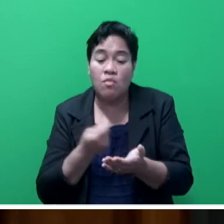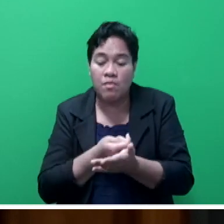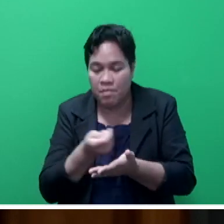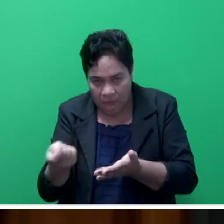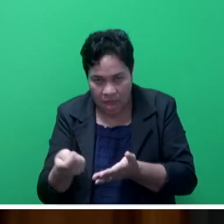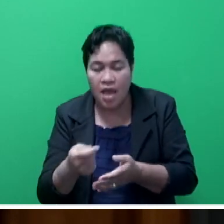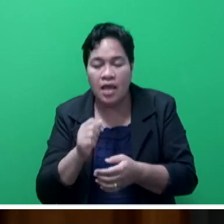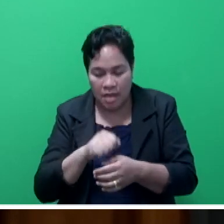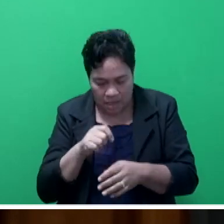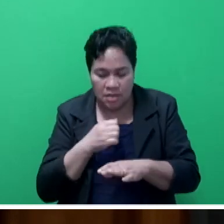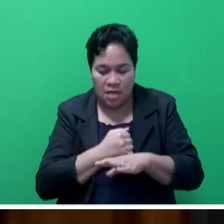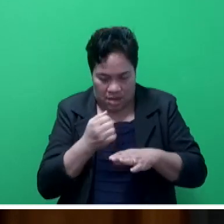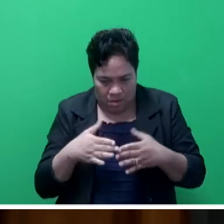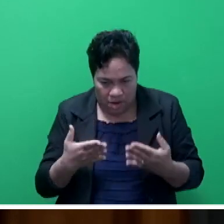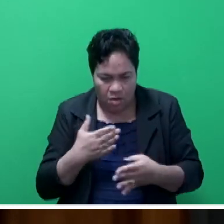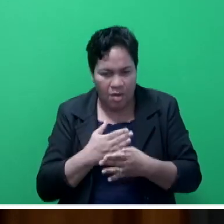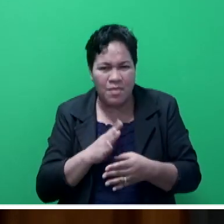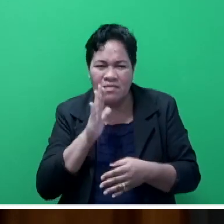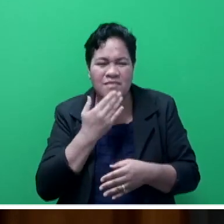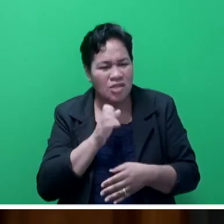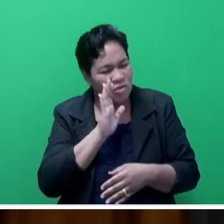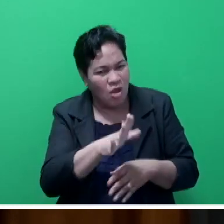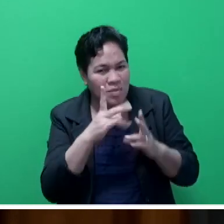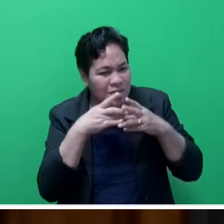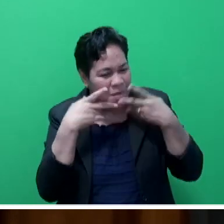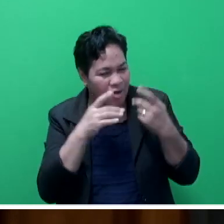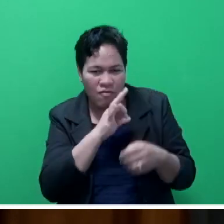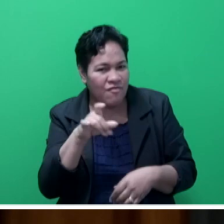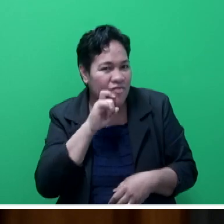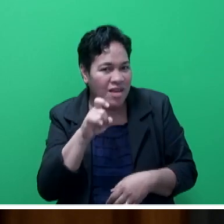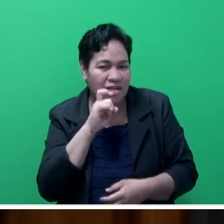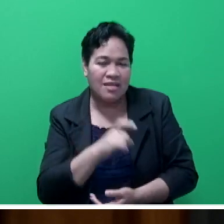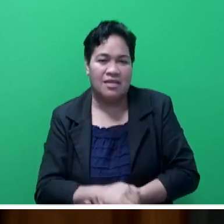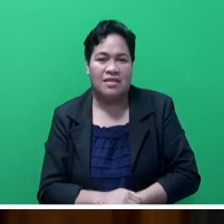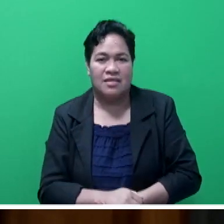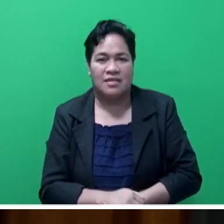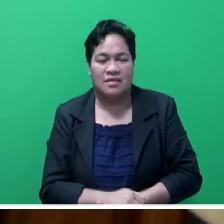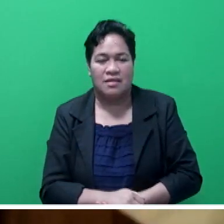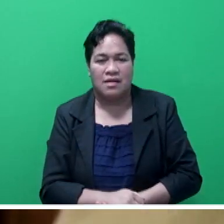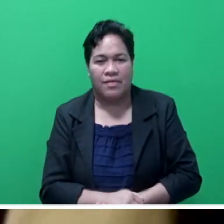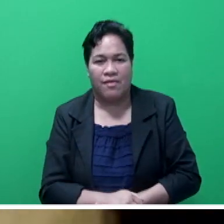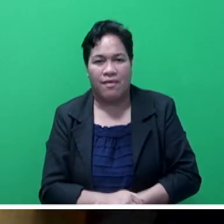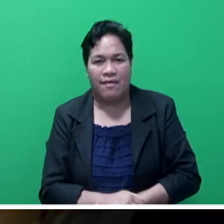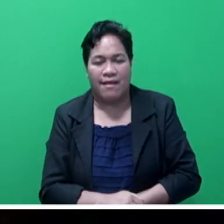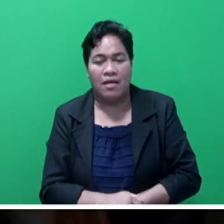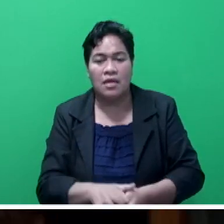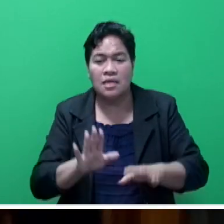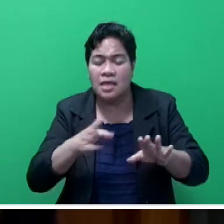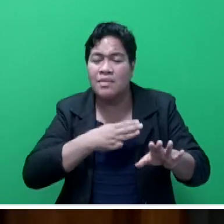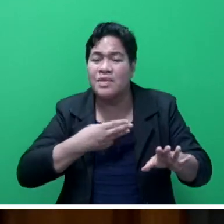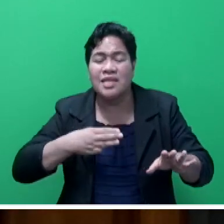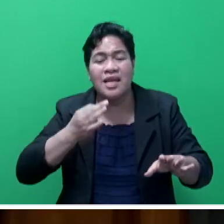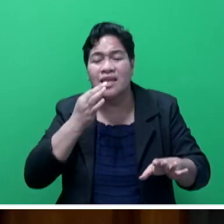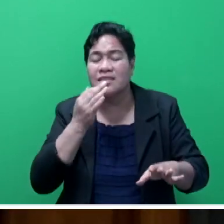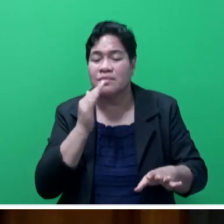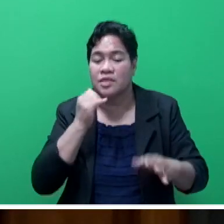in progress with that. So stop smiling there. It's not funny at all. Definitely not funny at all. Mr. Speaker, sir. Honourable Minister, just stick